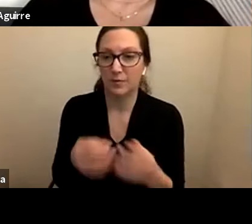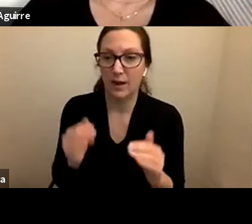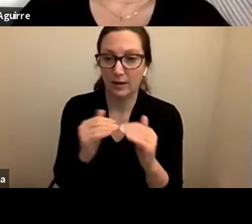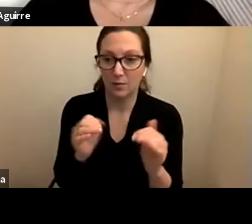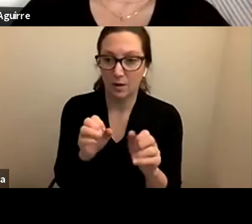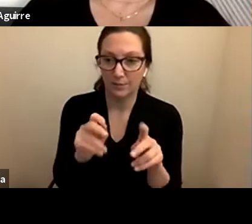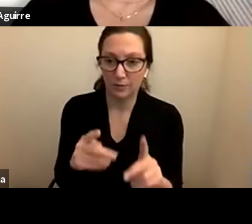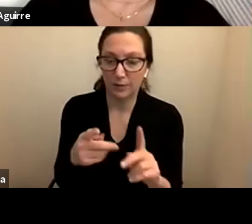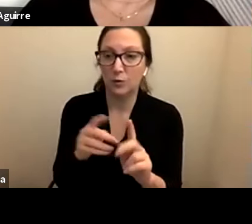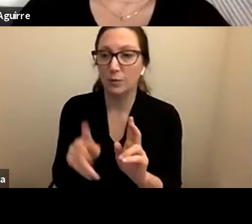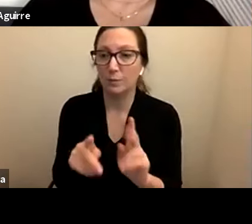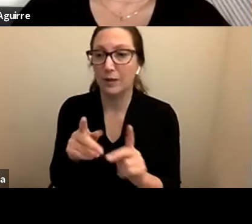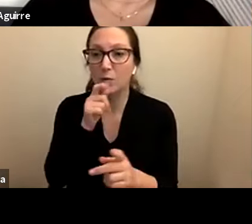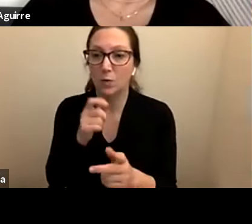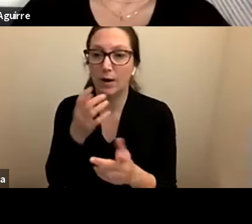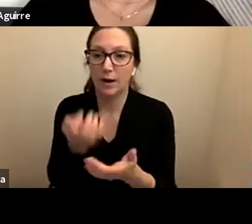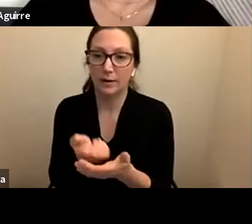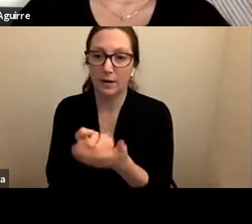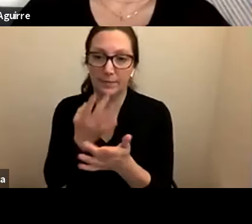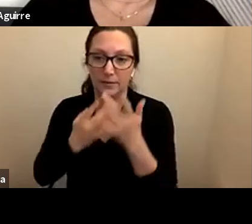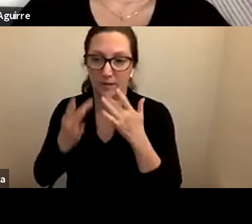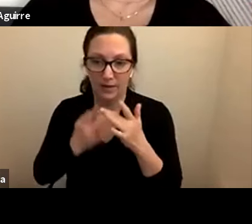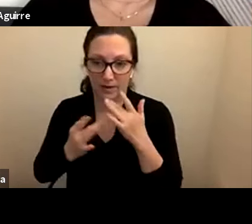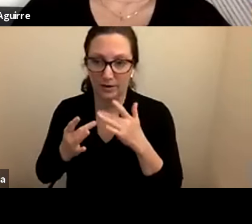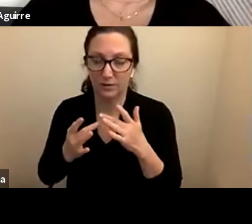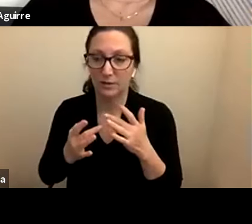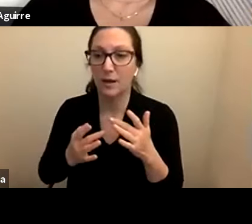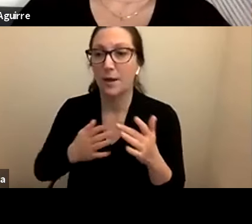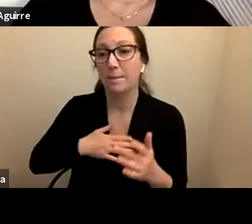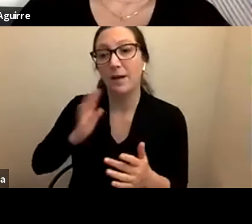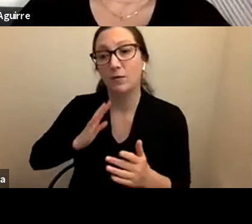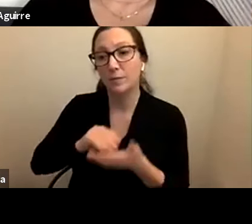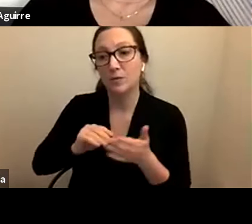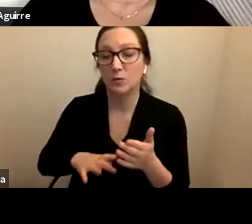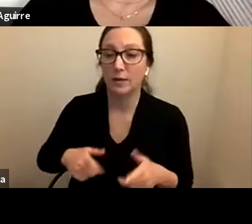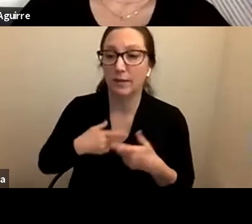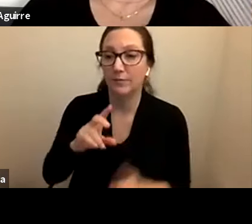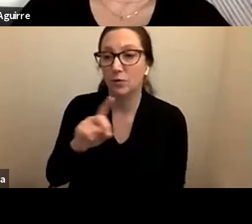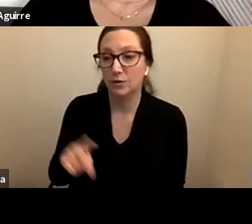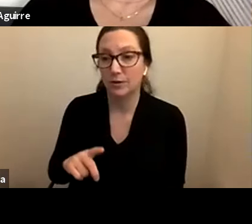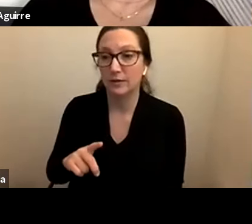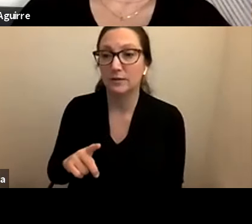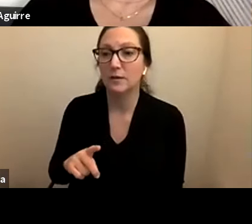to the people who are economically disadvantaged. One of my former students lived in Dorchester, but he could